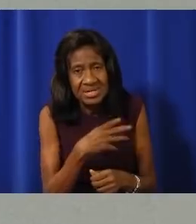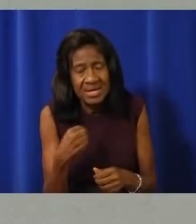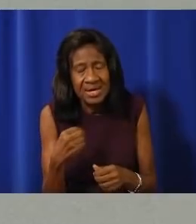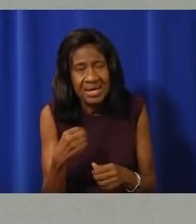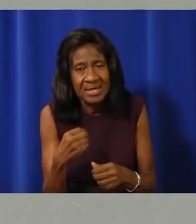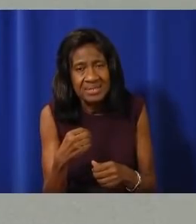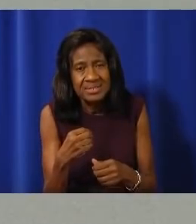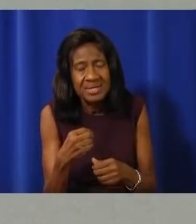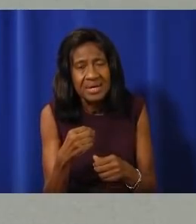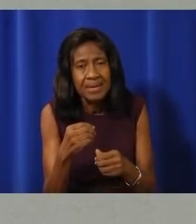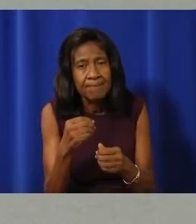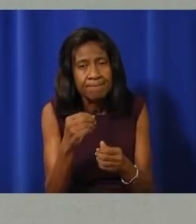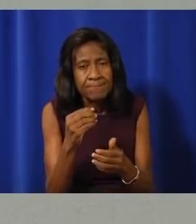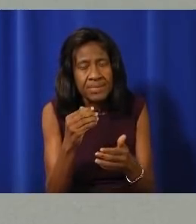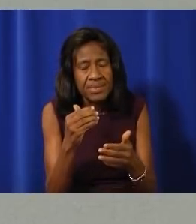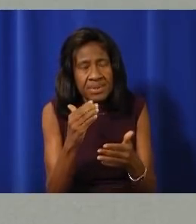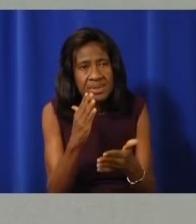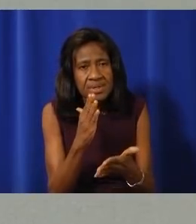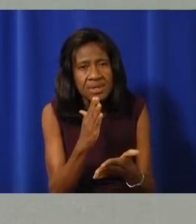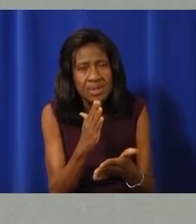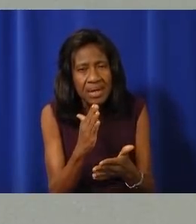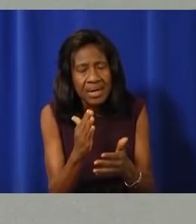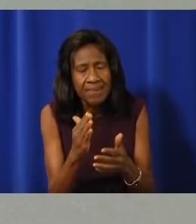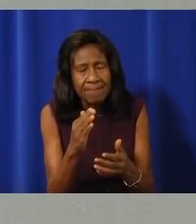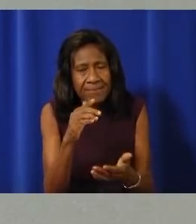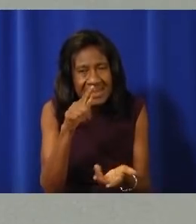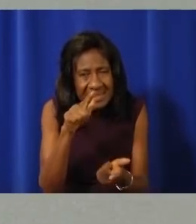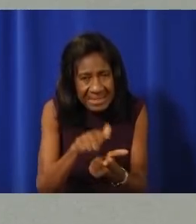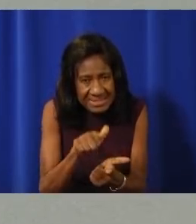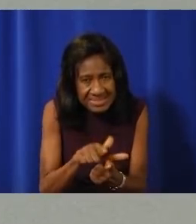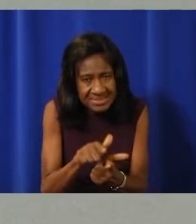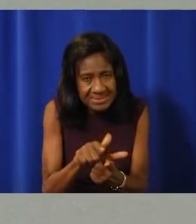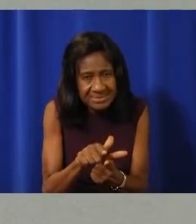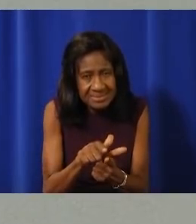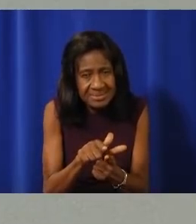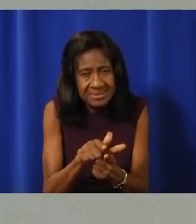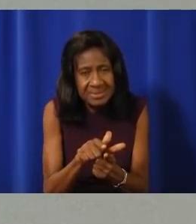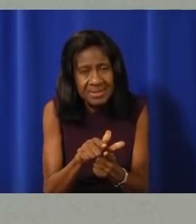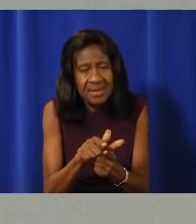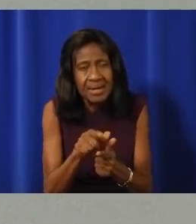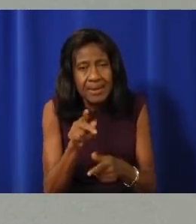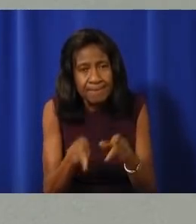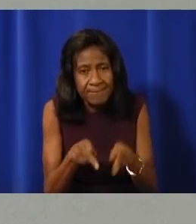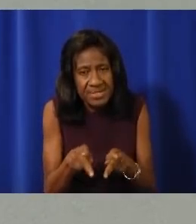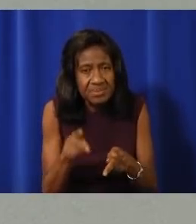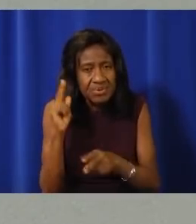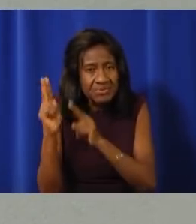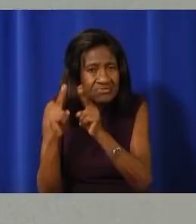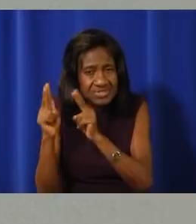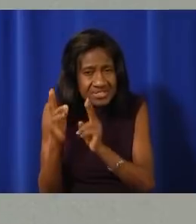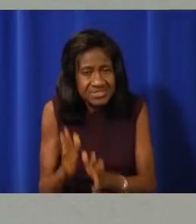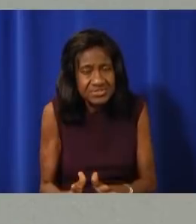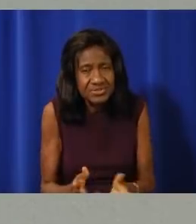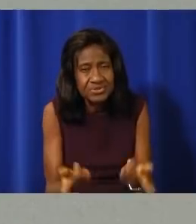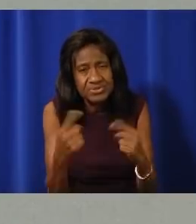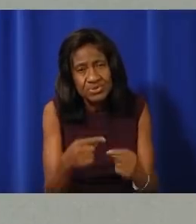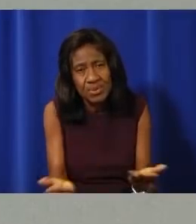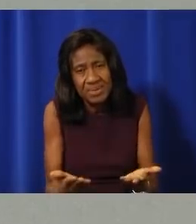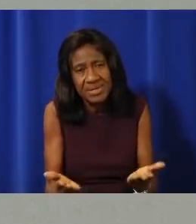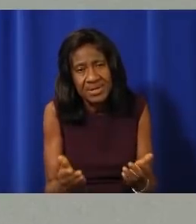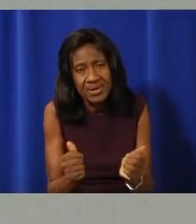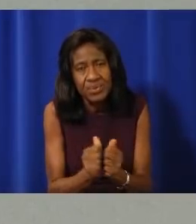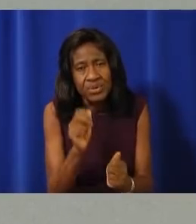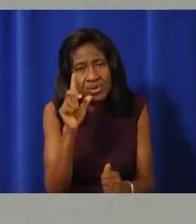further restrictive travel measures. And I do want to add my voice to what the Premier said about misinformation. I've seen